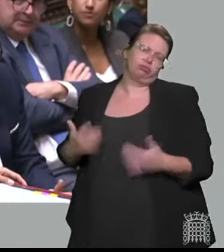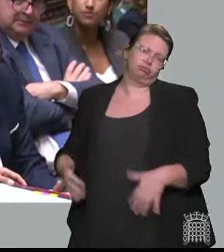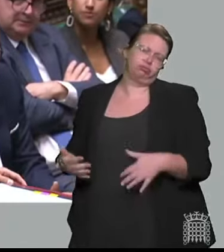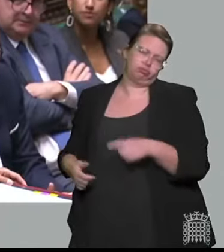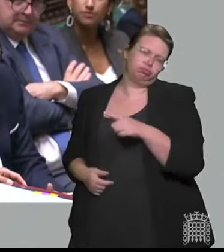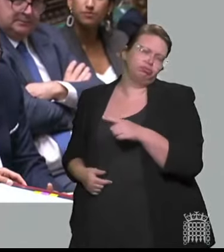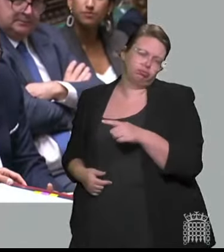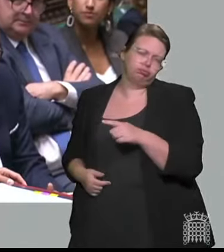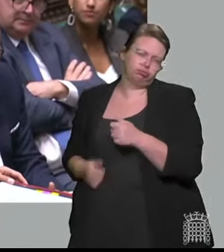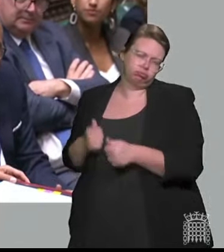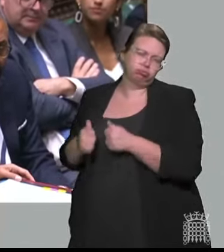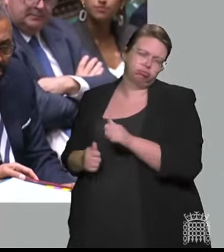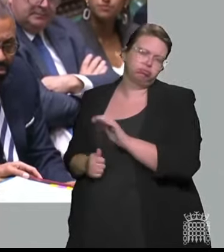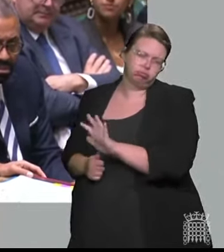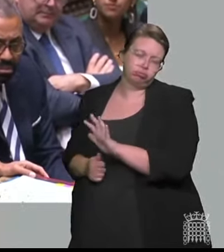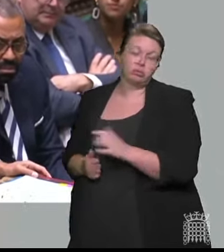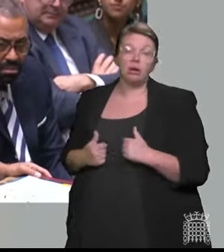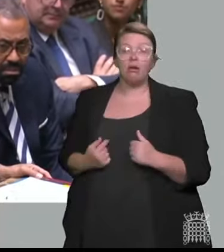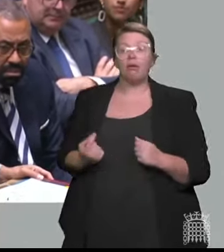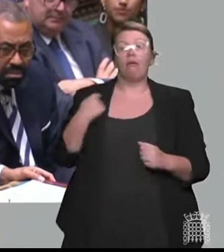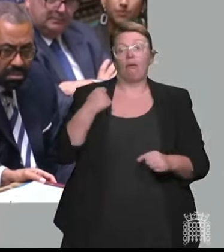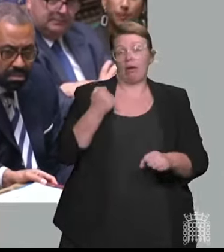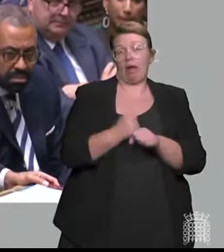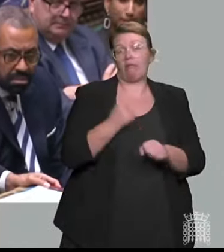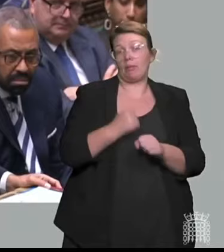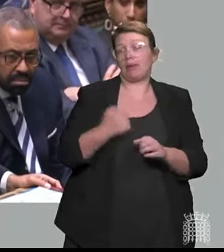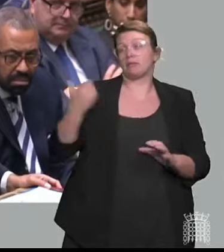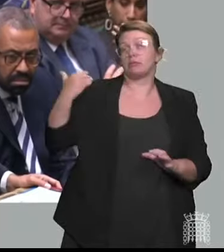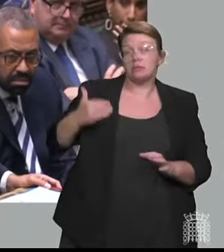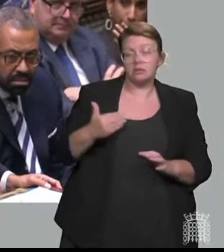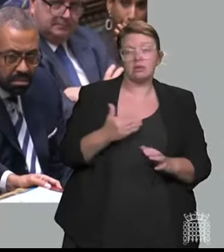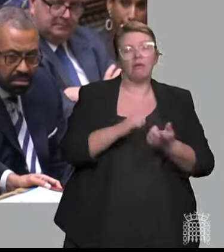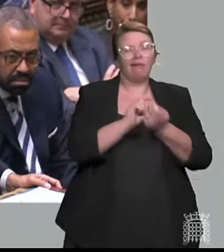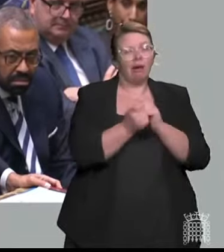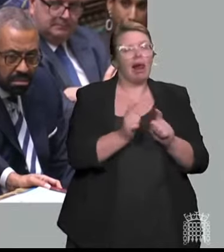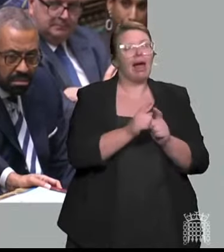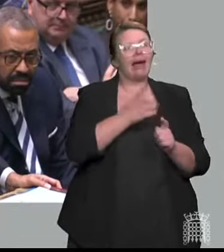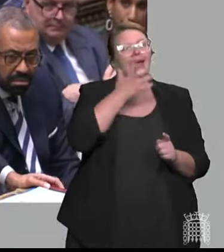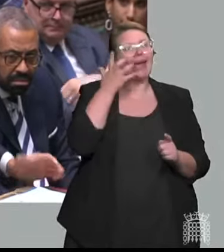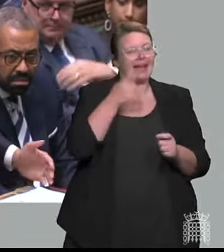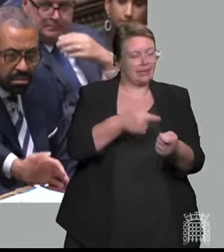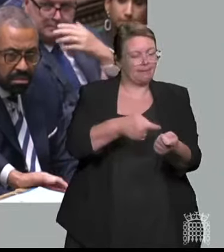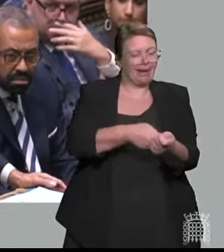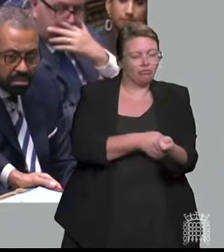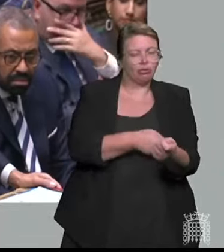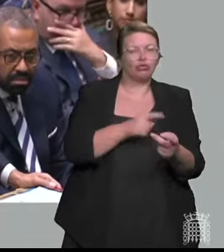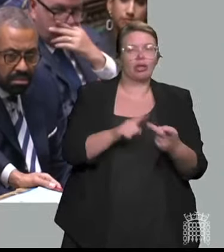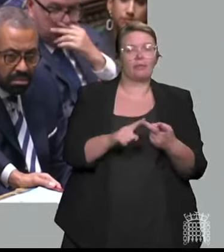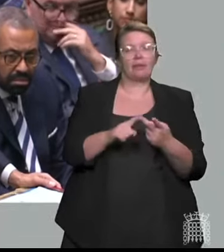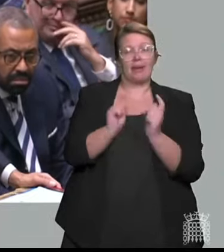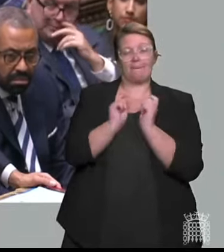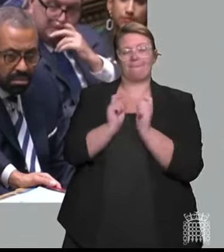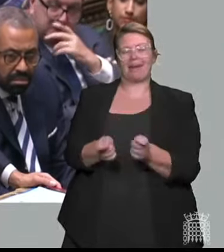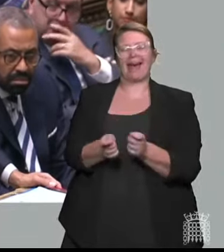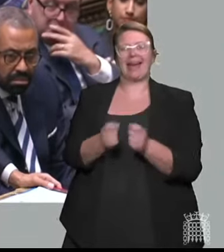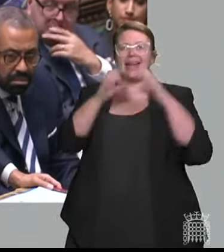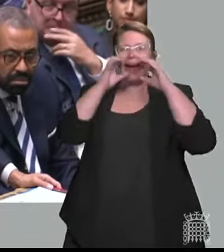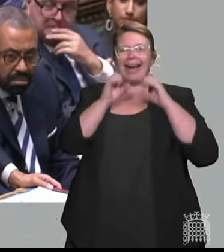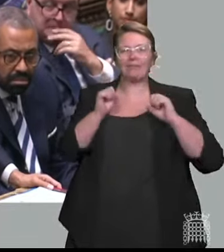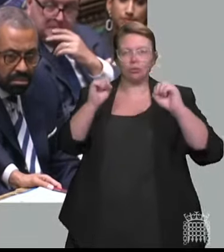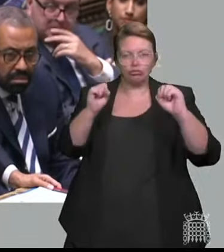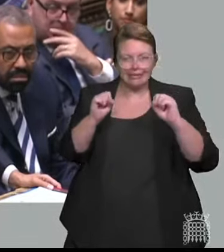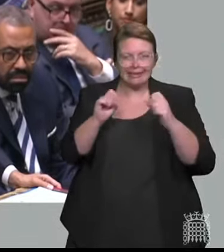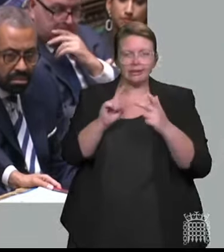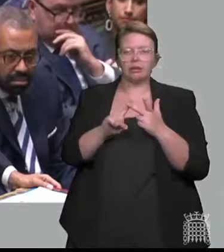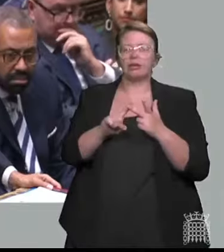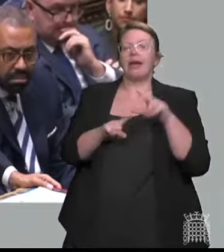the actions that previous governments have taken with regard to things like cat microchipping, the ivory ban, or indeed raising the maximum sentence for